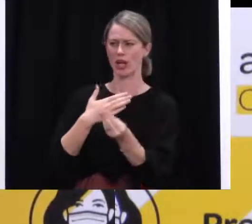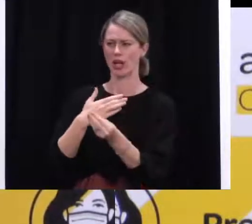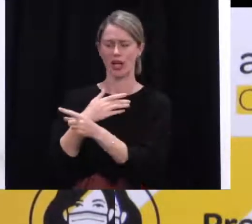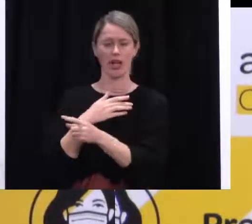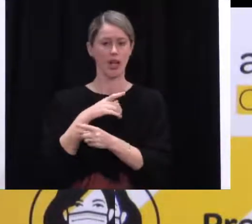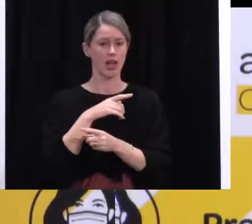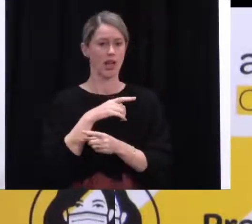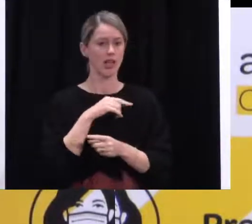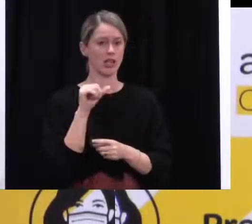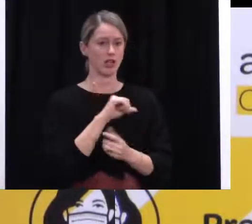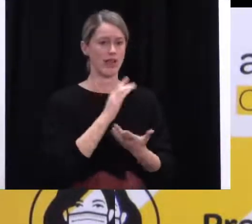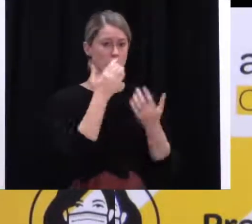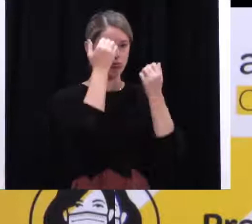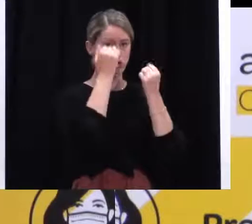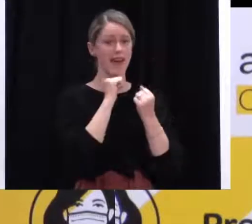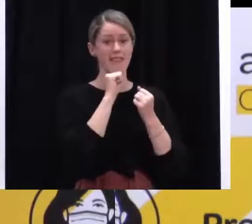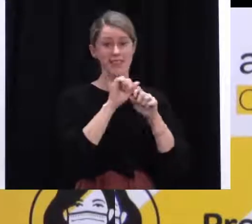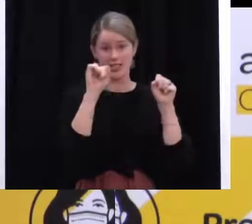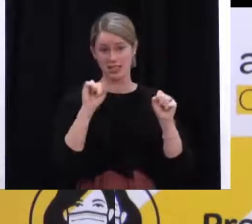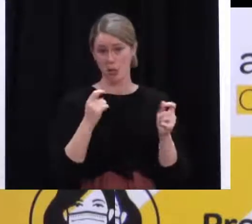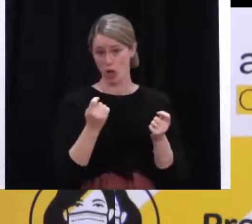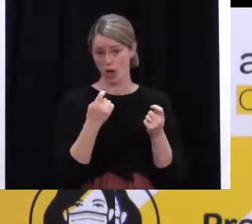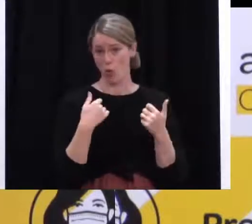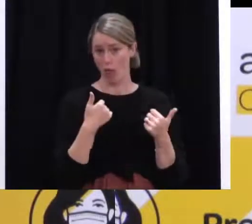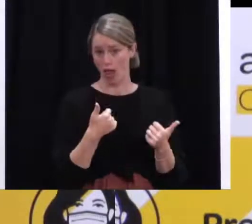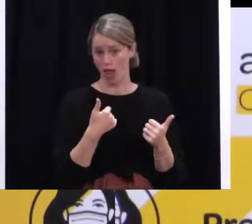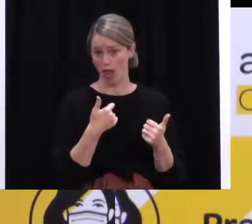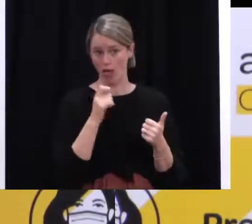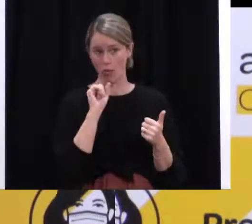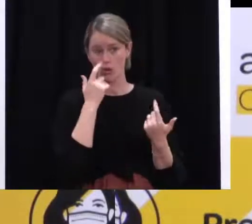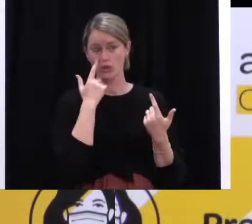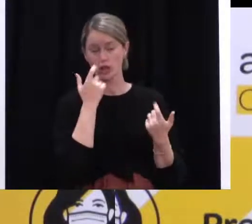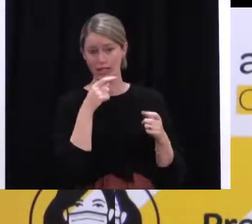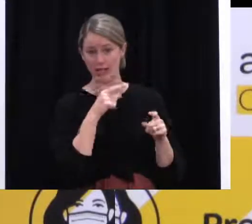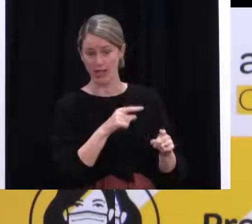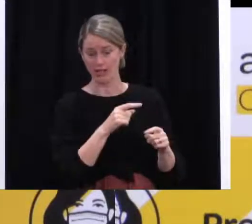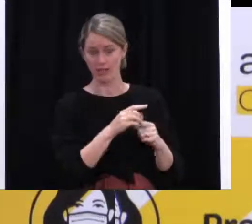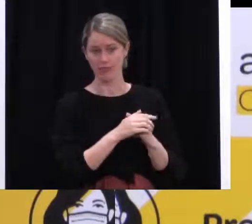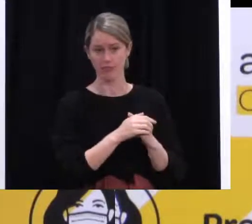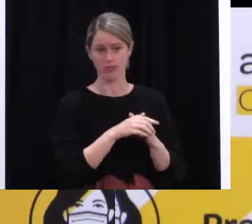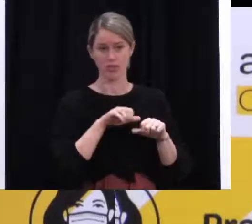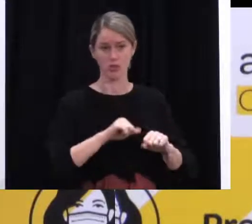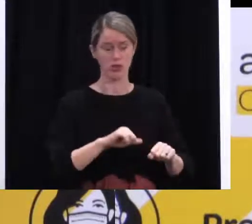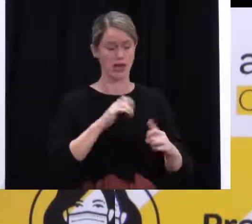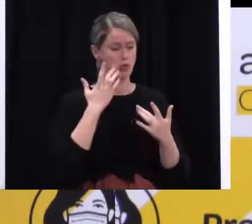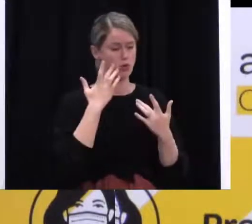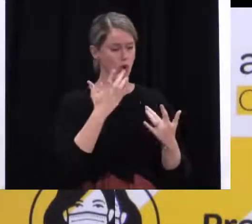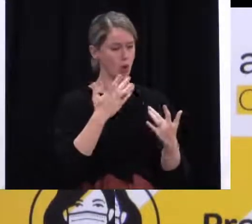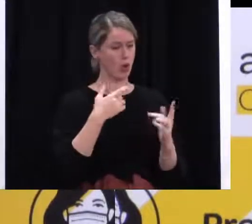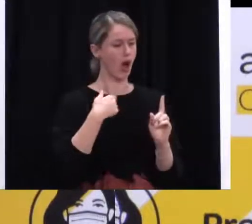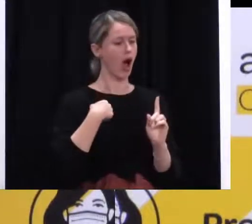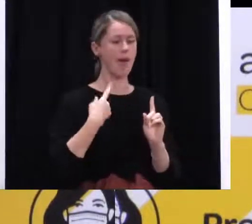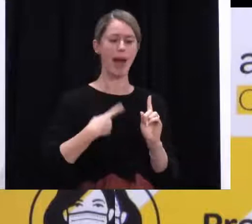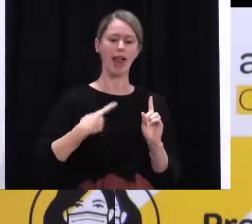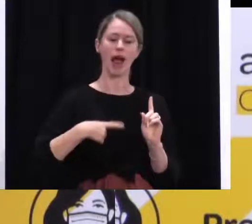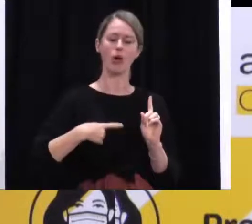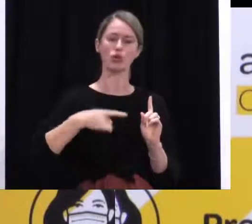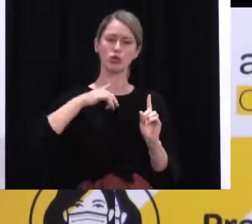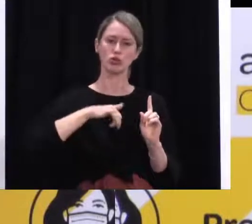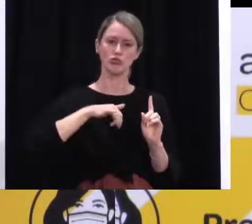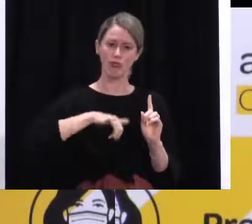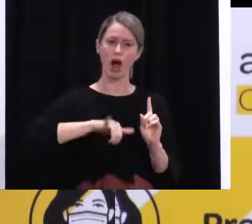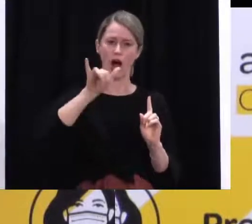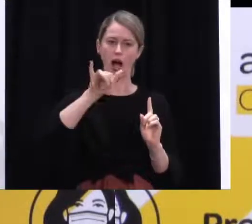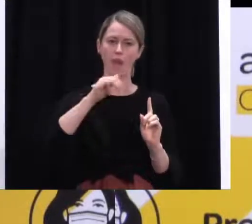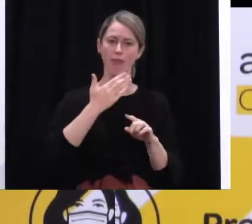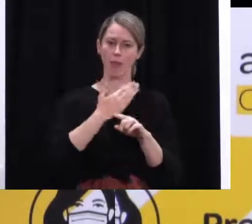to demonstrate, if the system is working as it should, and again we will check that it is working as it should, they would have had to demonstrate that they were eligible to travel before they